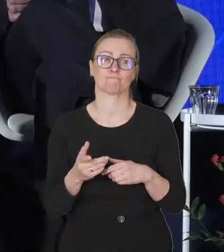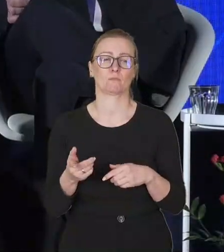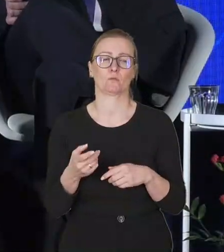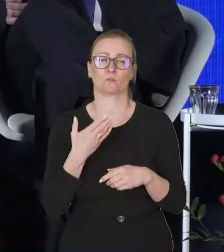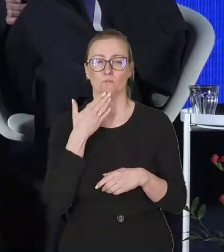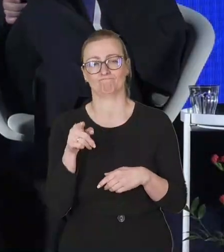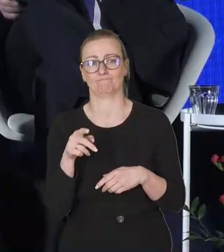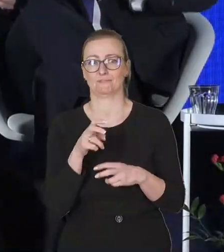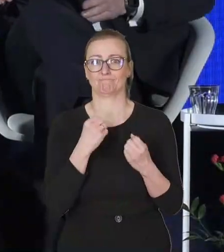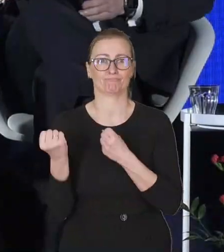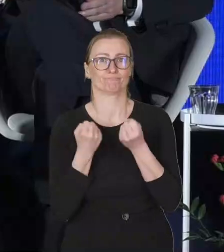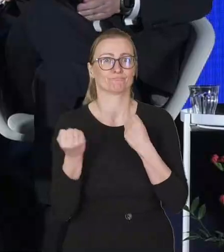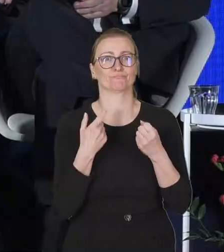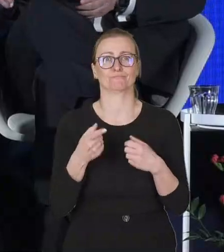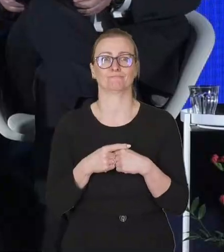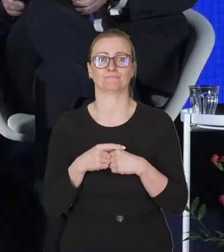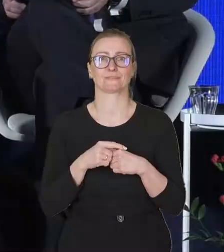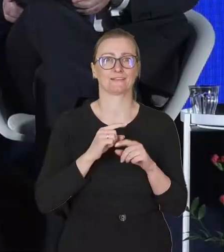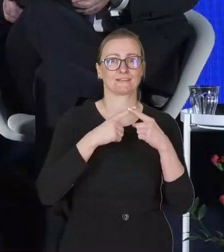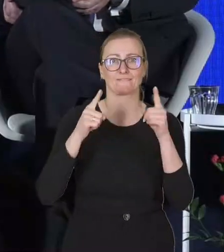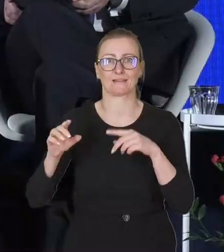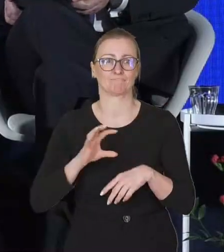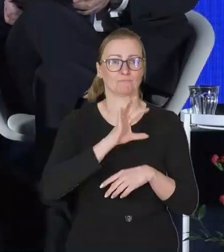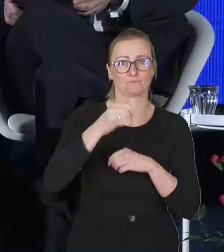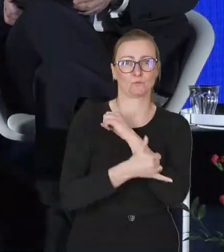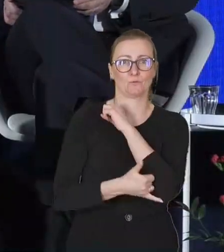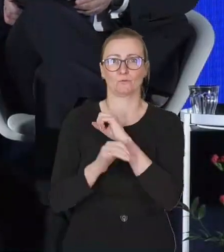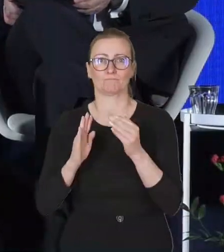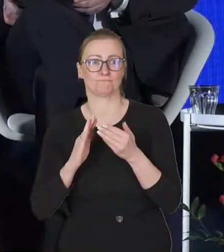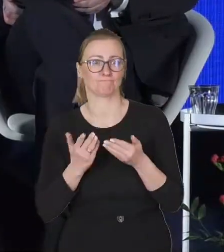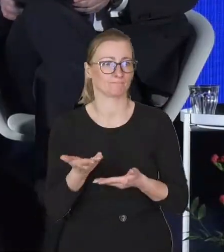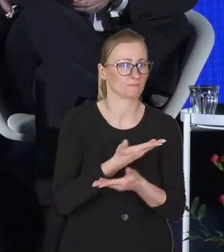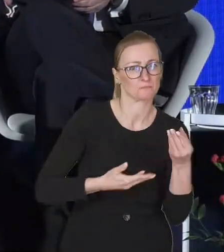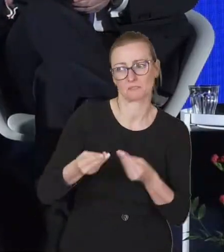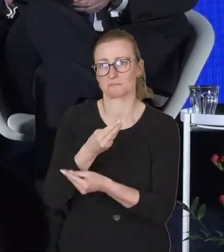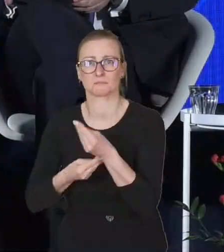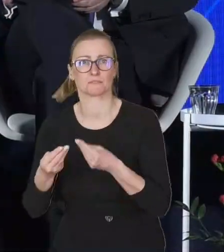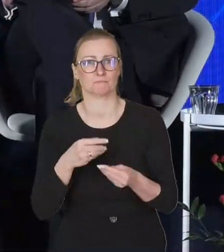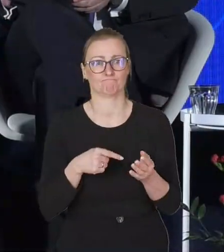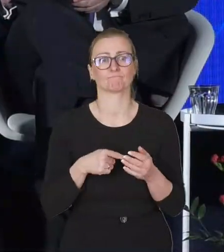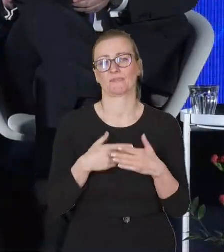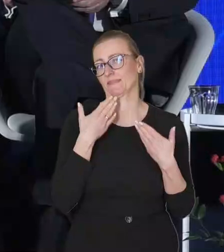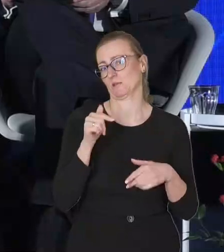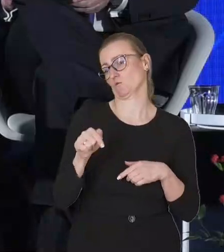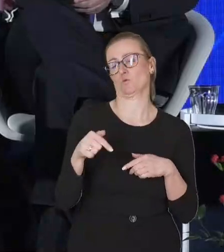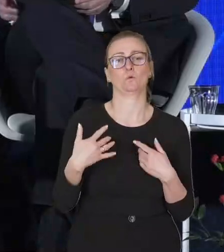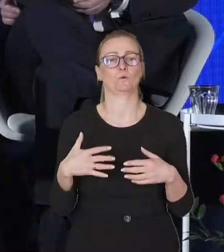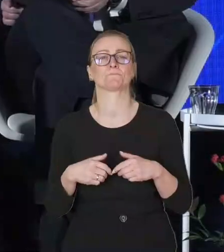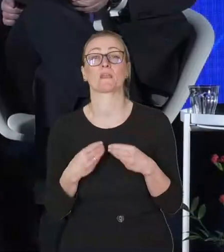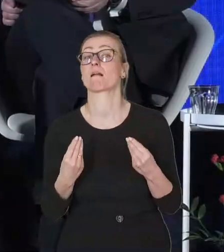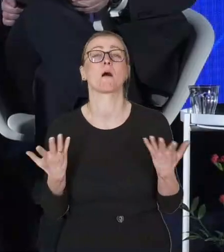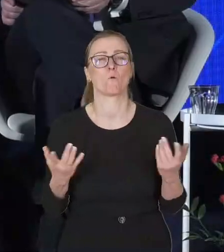interact much more. And it's, I think, within the research field, it may be easier than